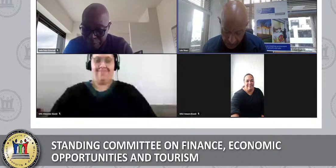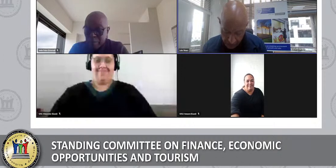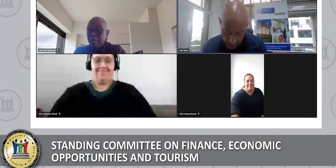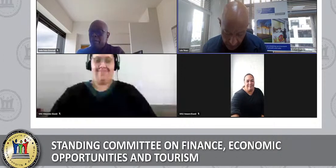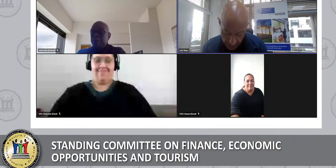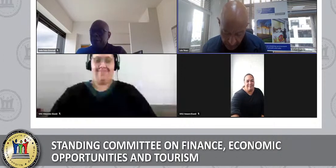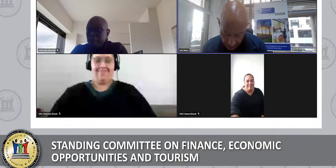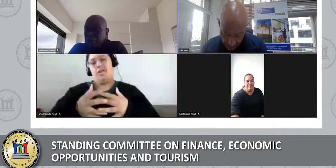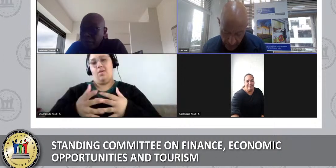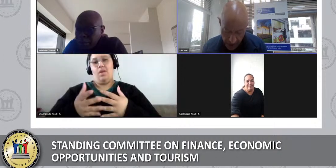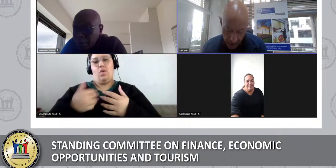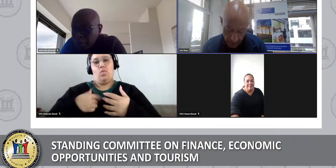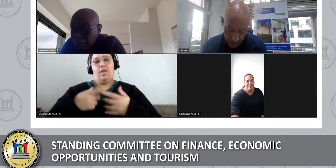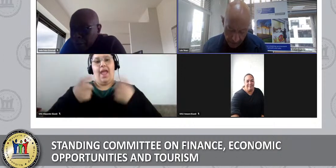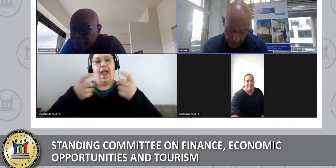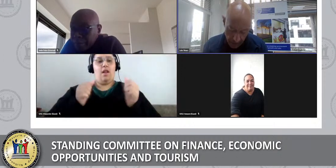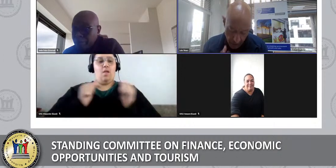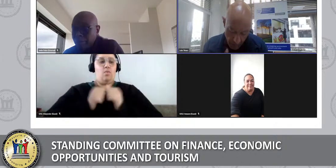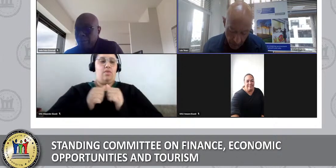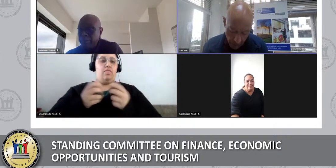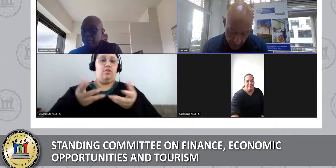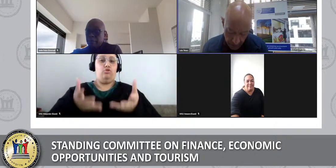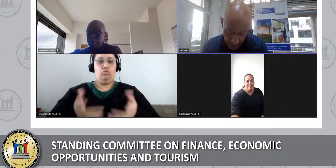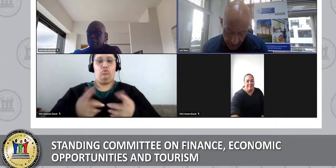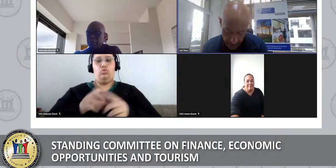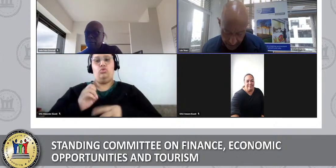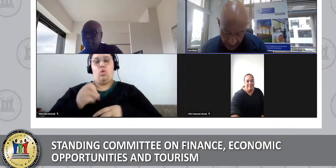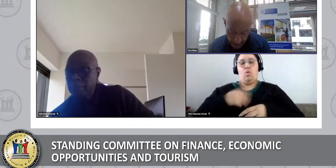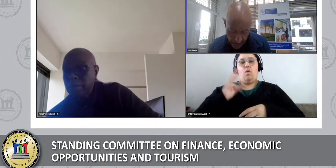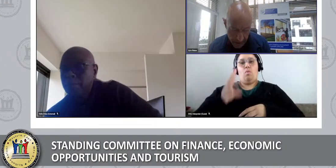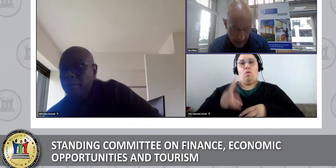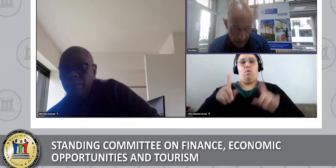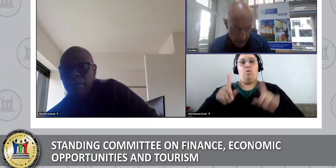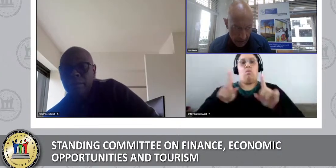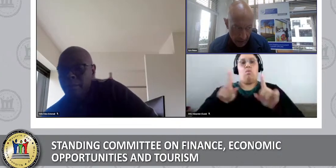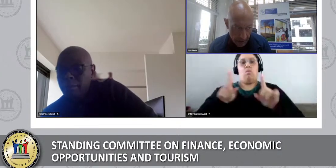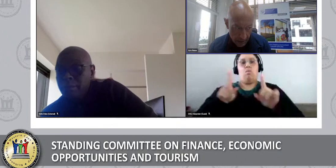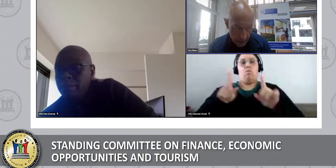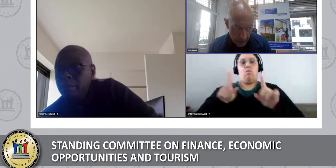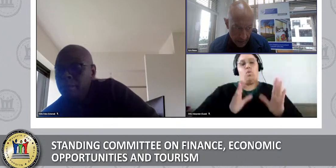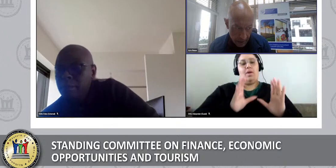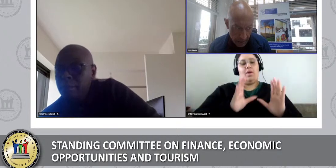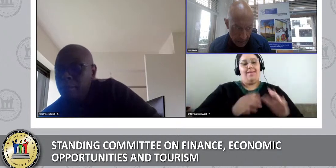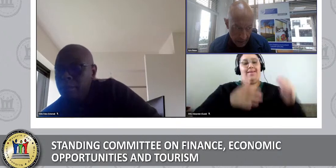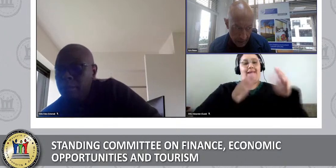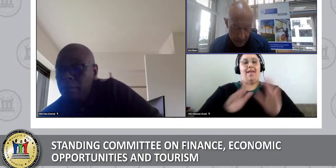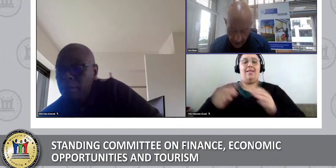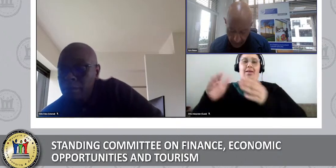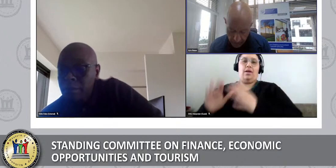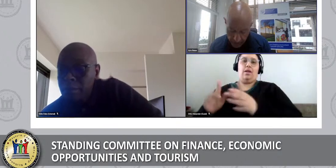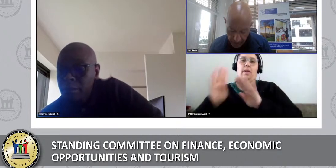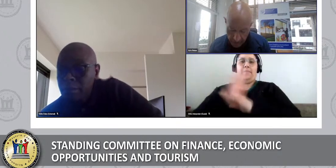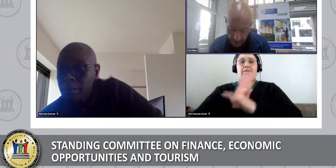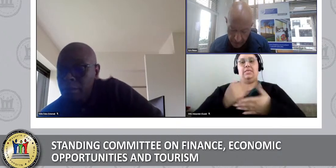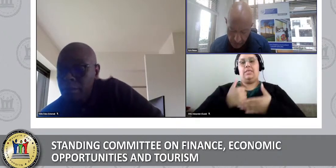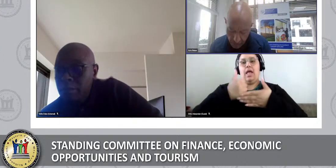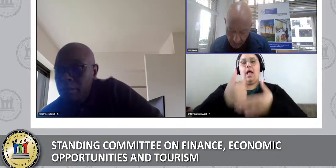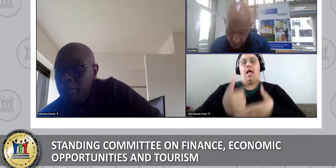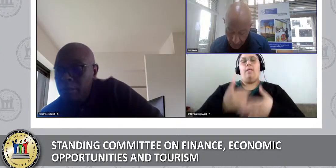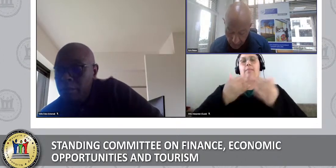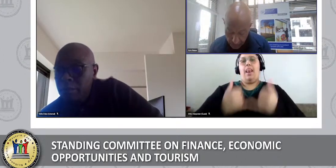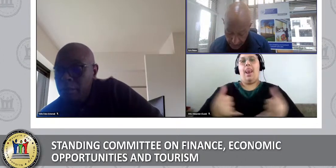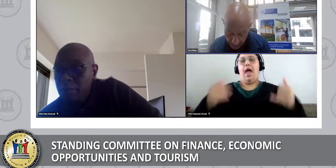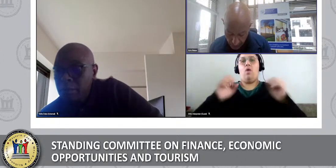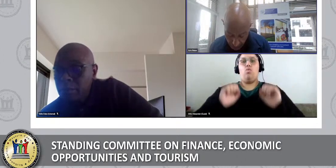NAFCOC, right? So we deal with it in that way. But we will then add a category in the business helpline that relates